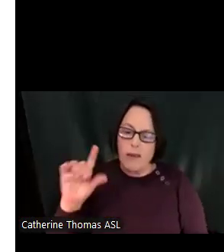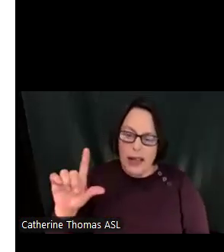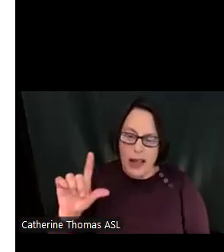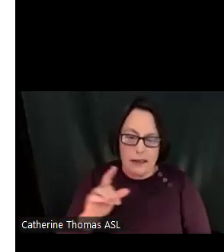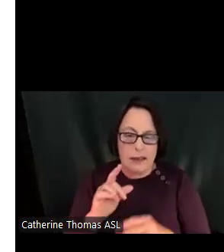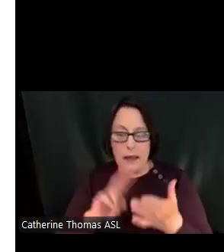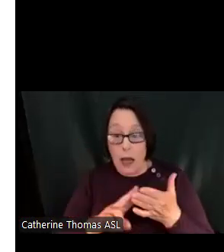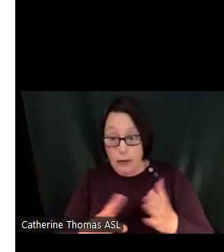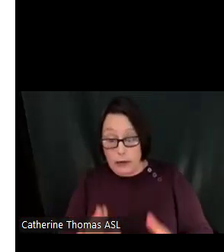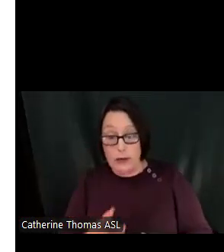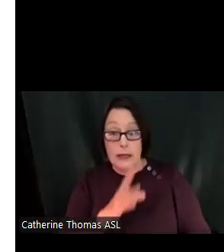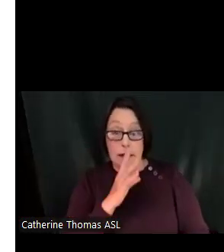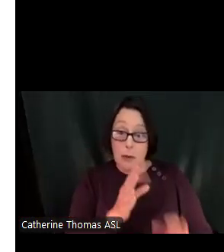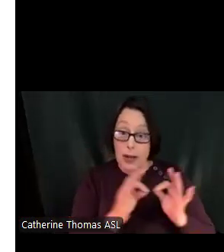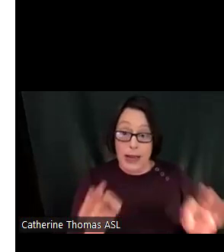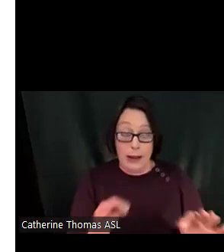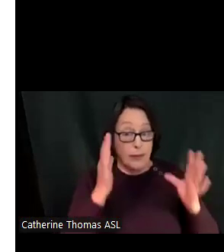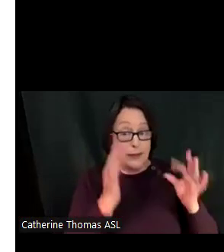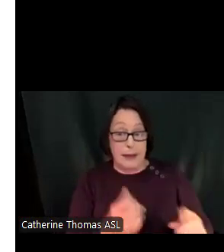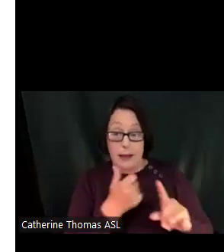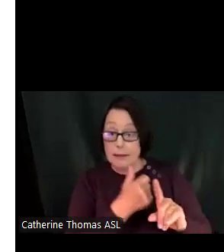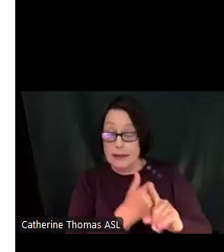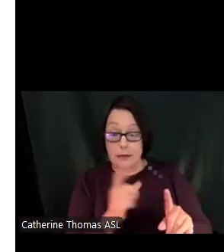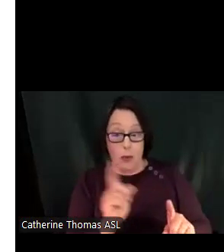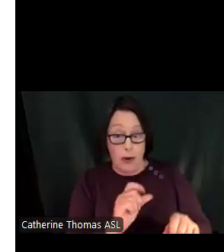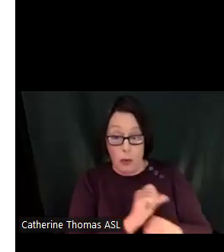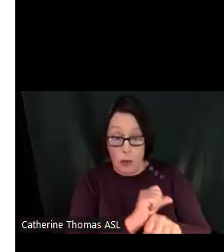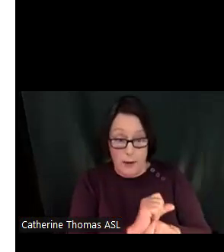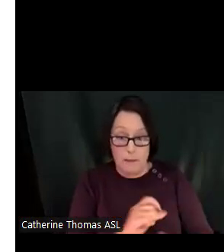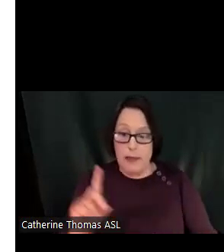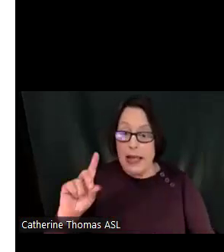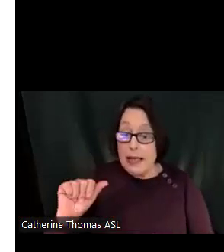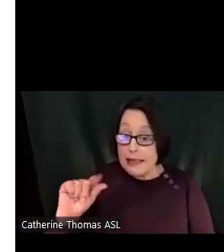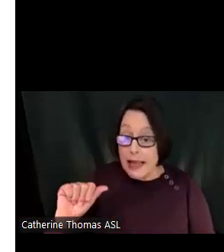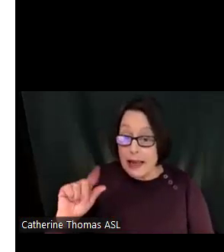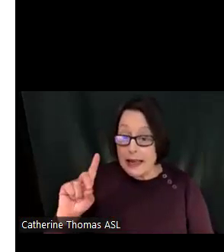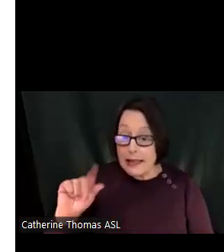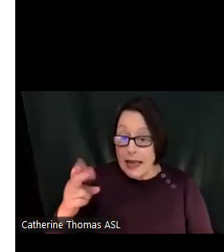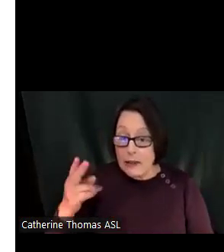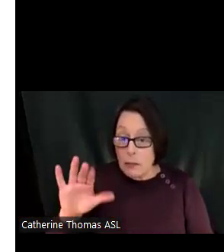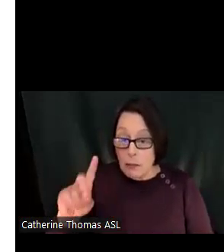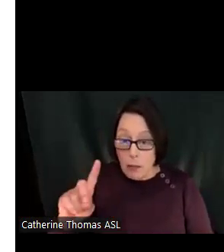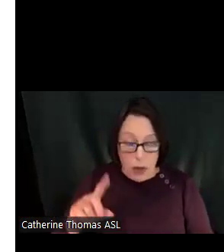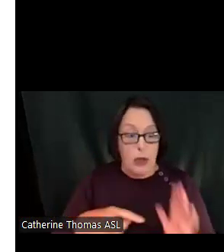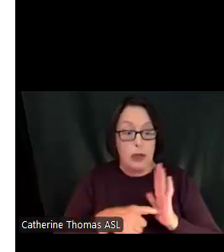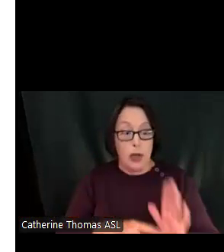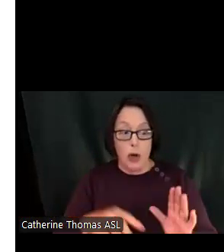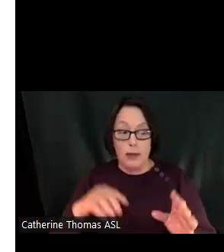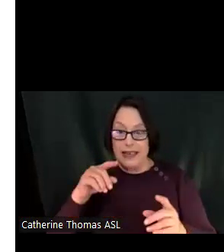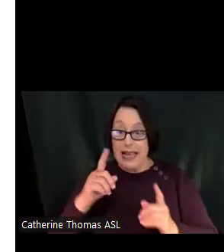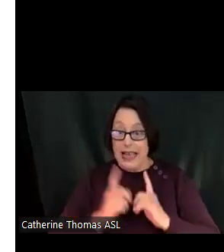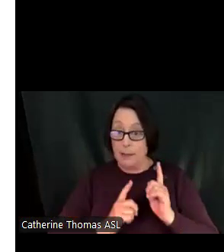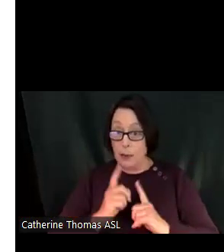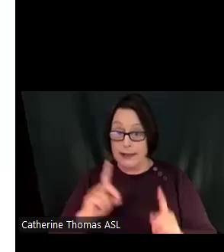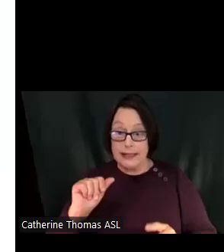and choose when and where they prefer to work. The data dashboard includes in-person data from 3 state